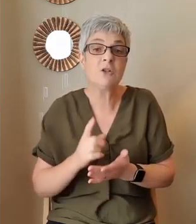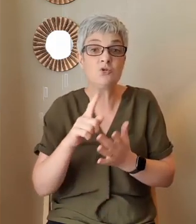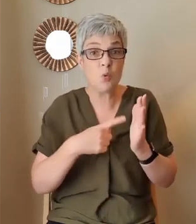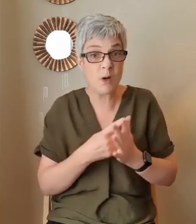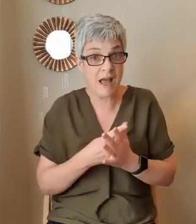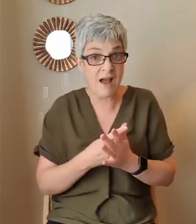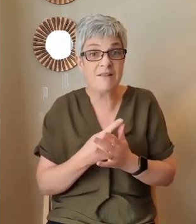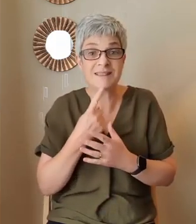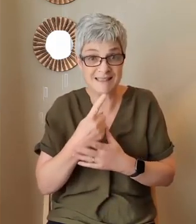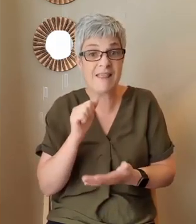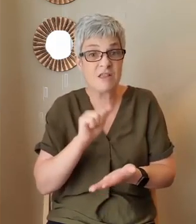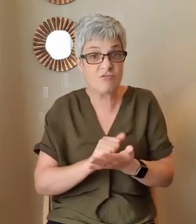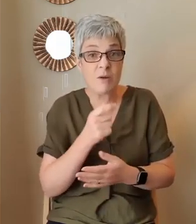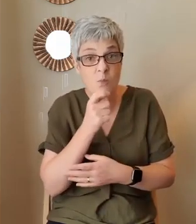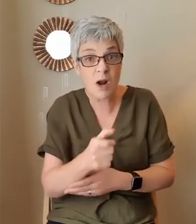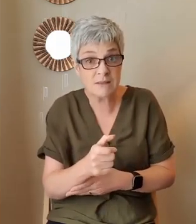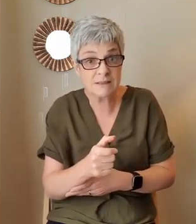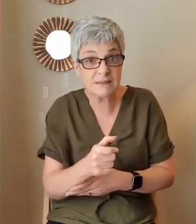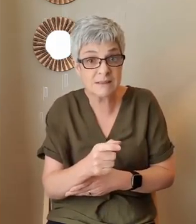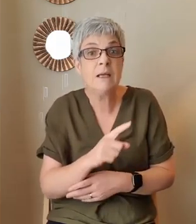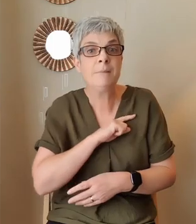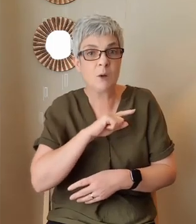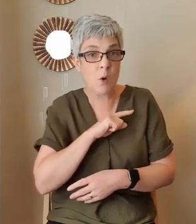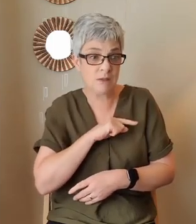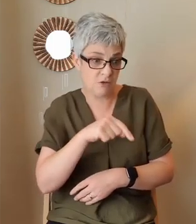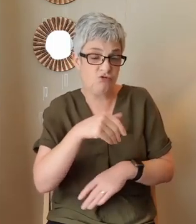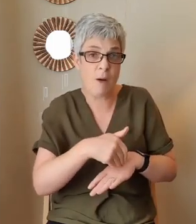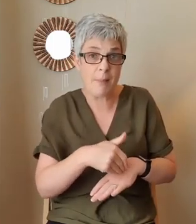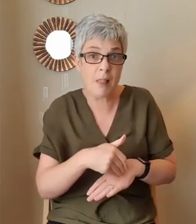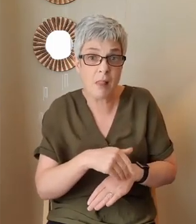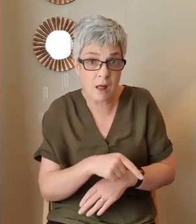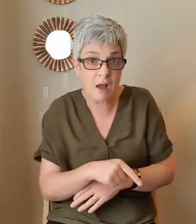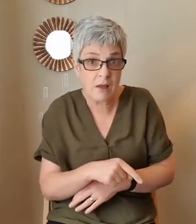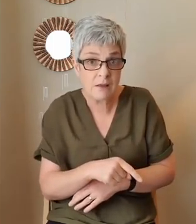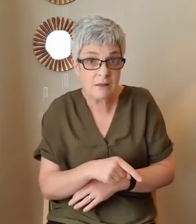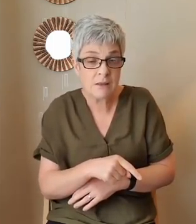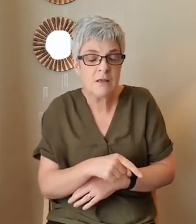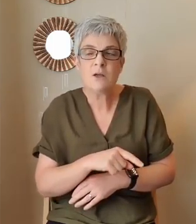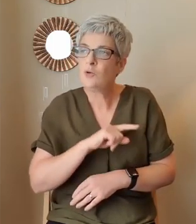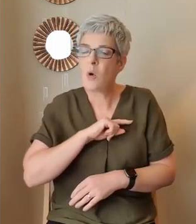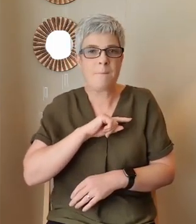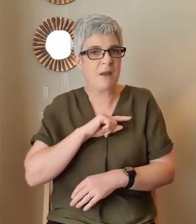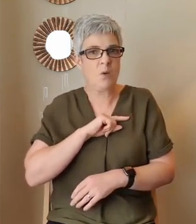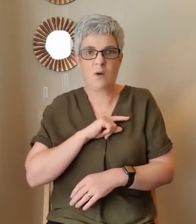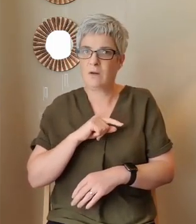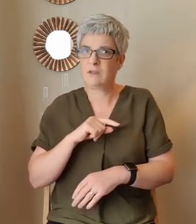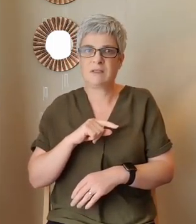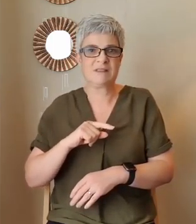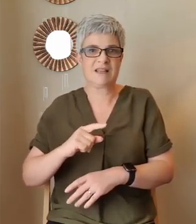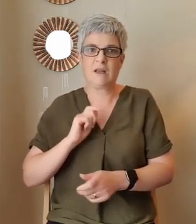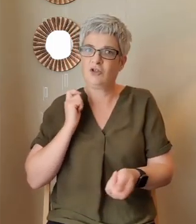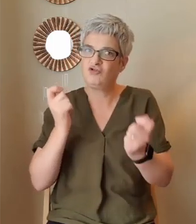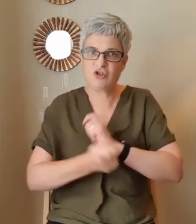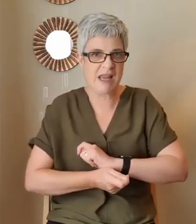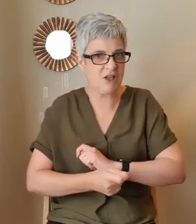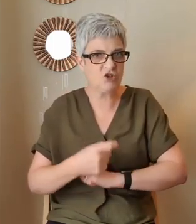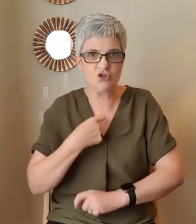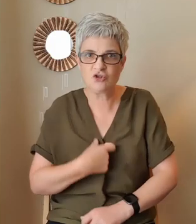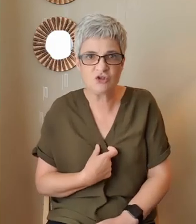Jonah was mouthing the right words to say because of the predicament he was in, and not because he was a changed